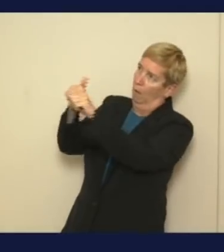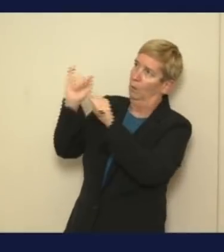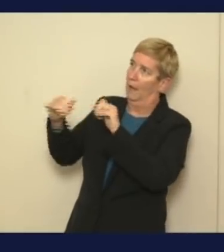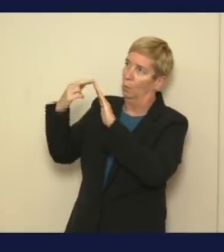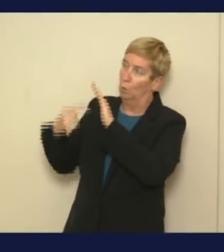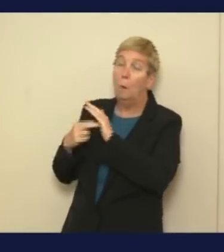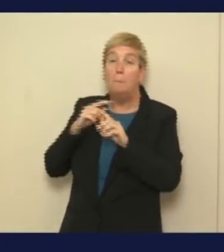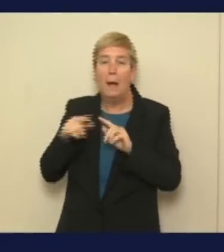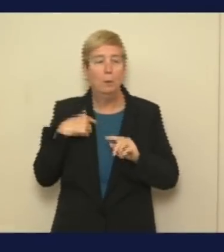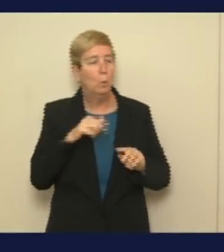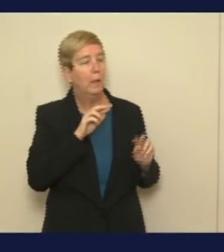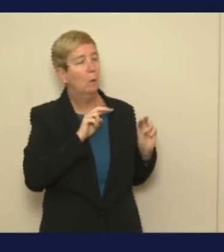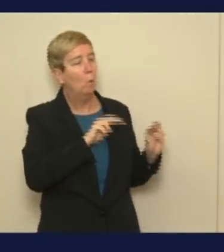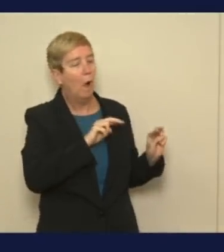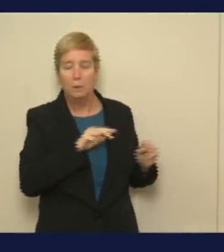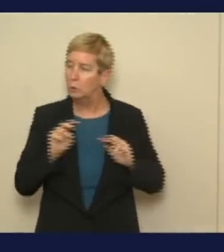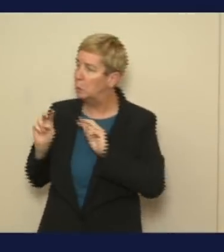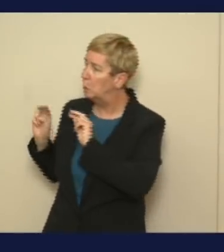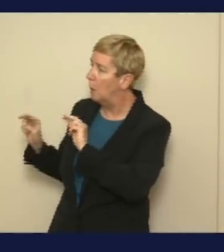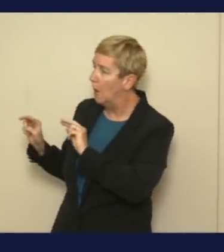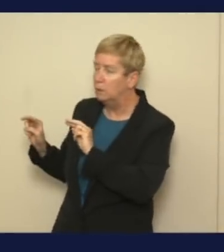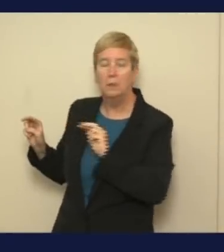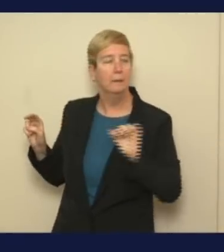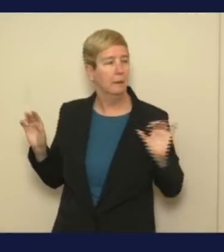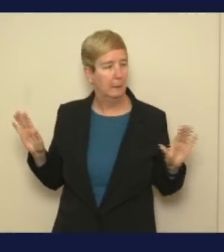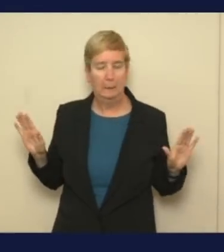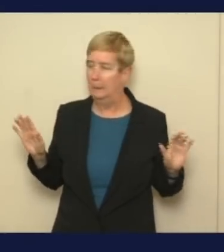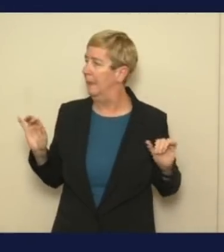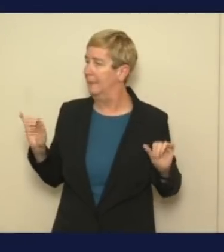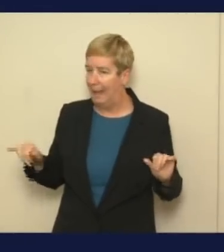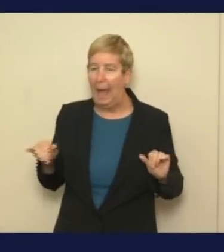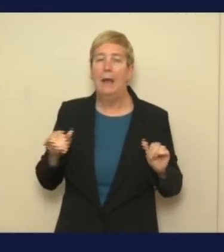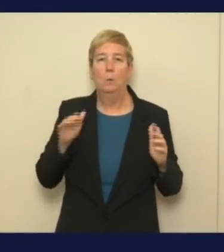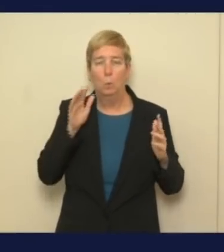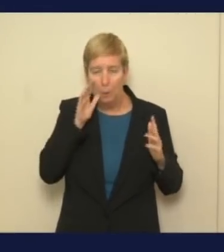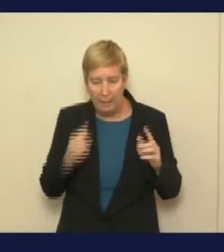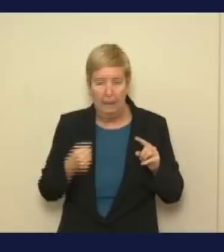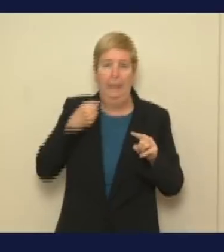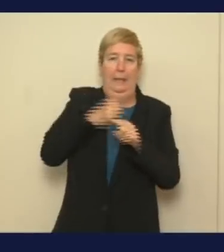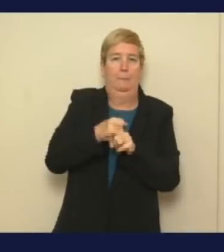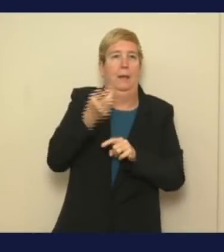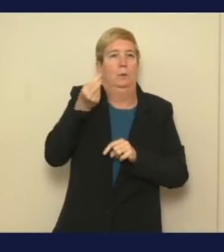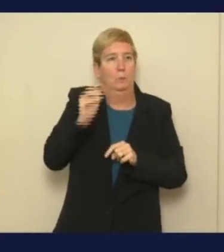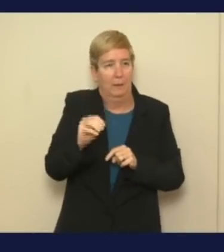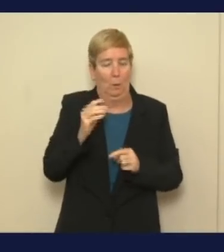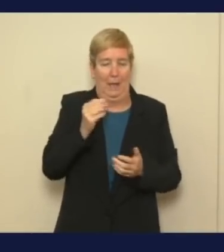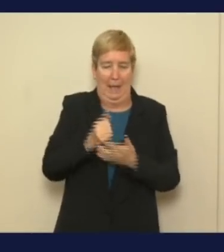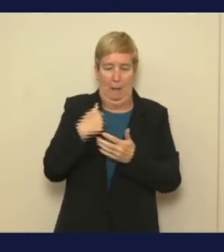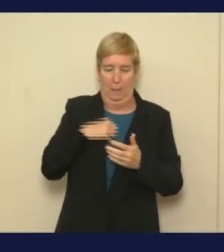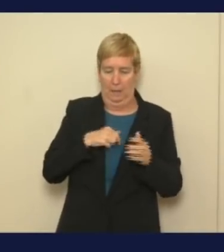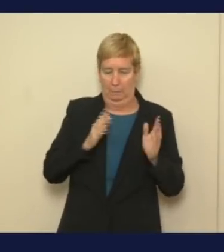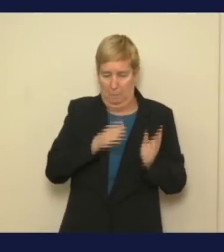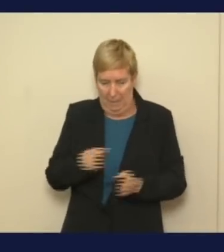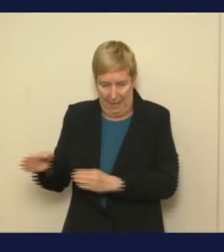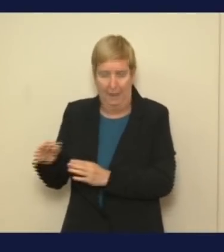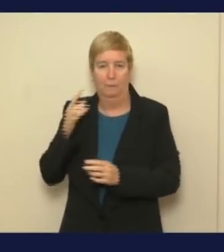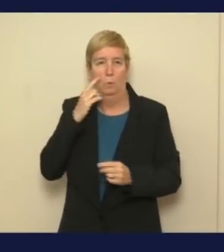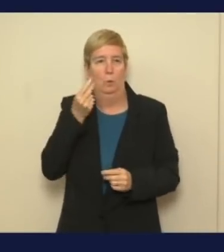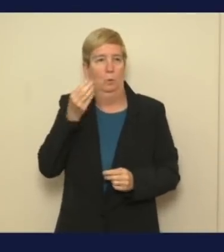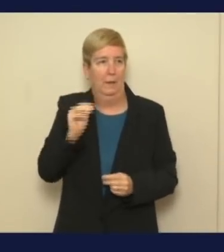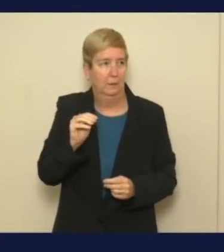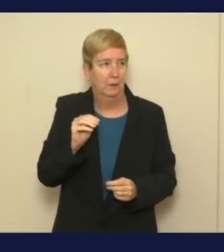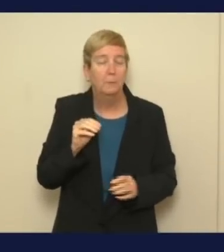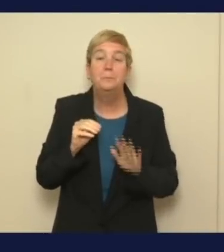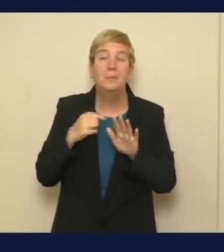those issues then do impact managing and monitoring what's going on in our own hospitals. I didn't say it at the front end, but actually